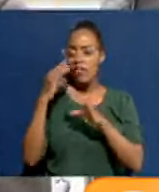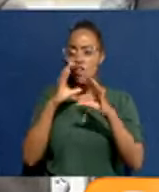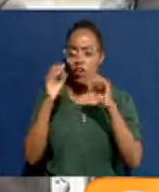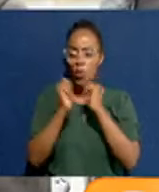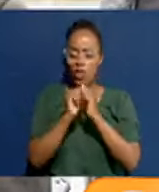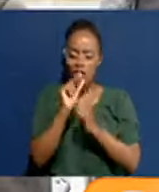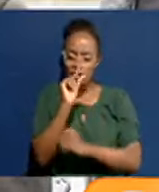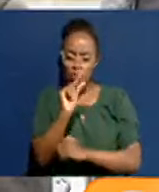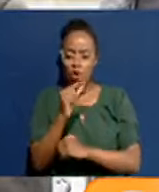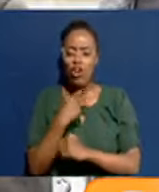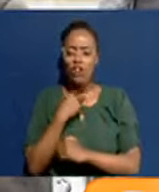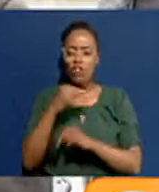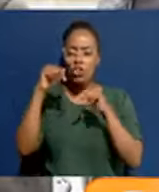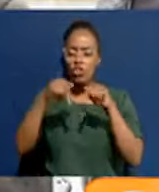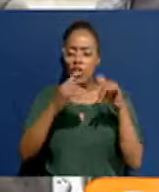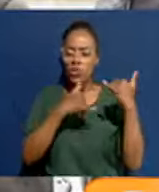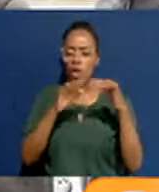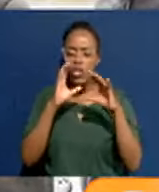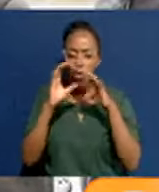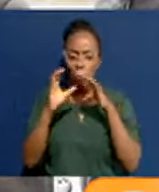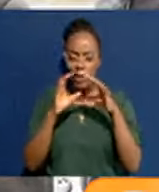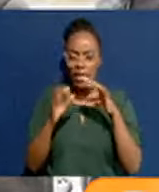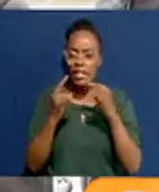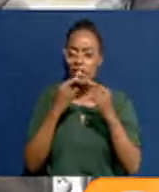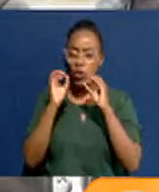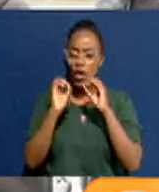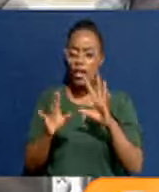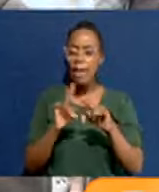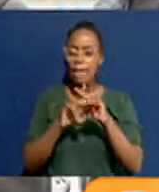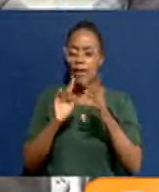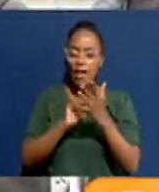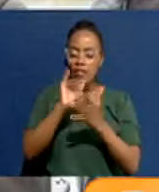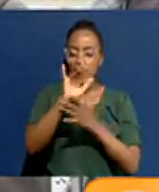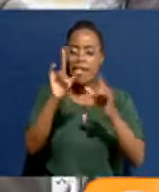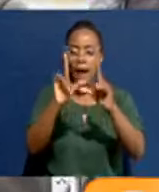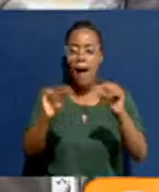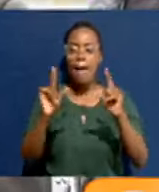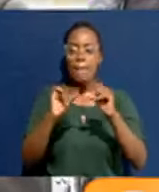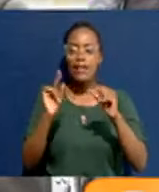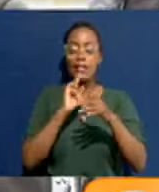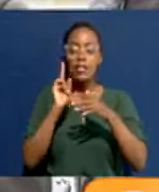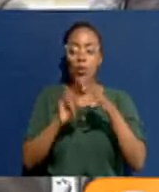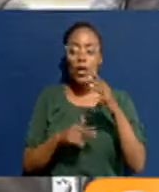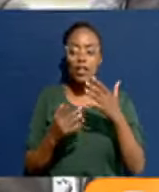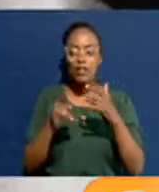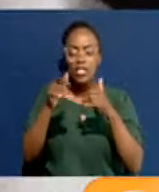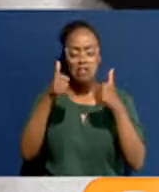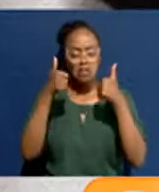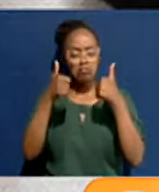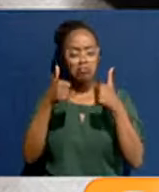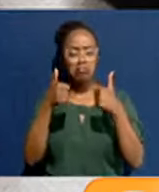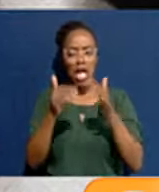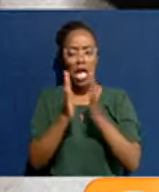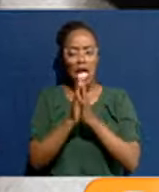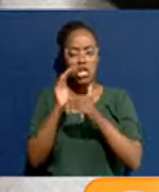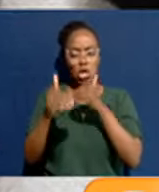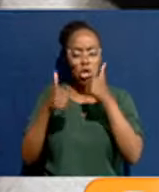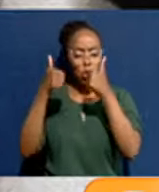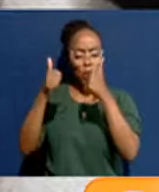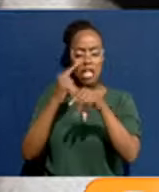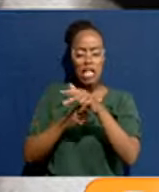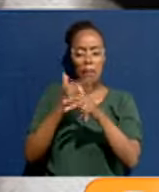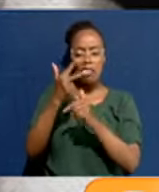sauti kidogo sana. Leo nimejaribu kuongea na yeye aongee, lakini amenitumia text. Akaniambia ako salama na wako salama wakiwa